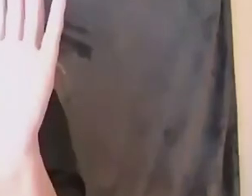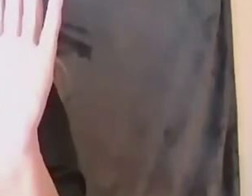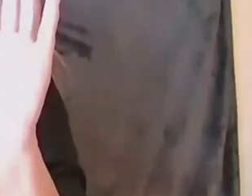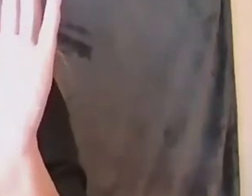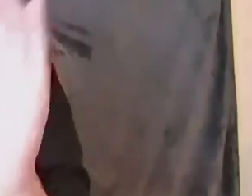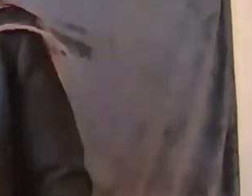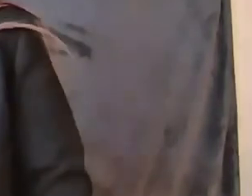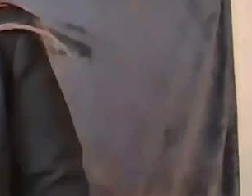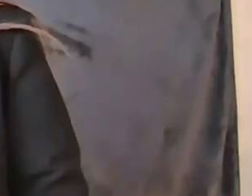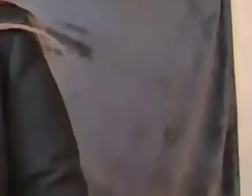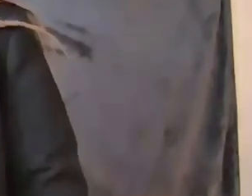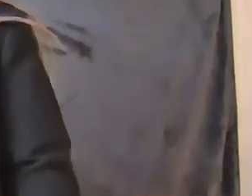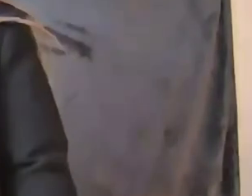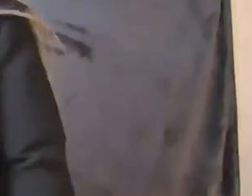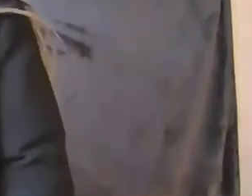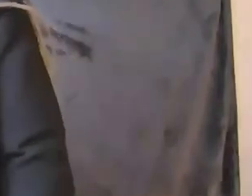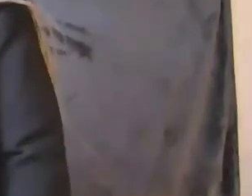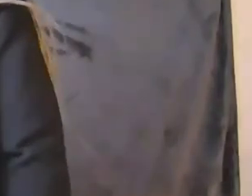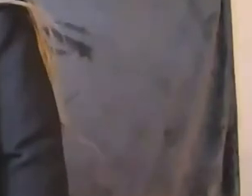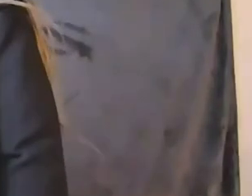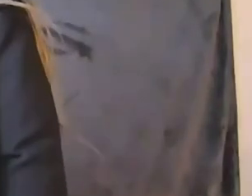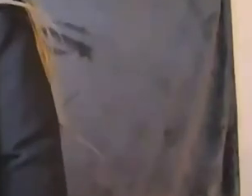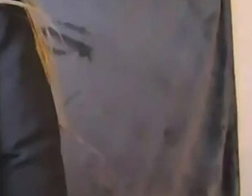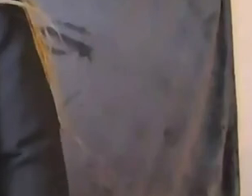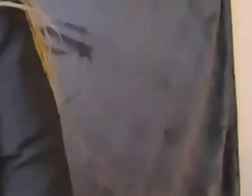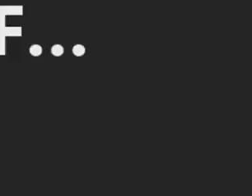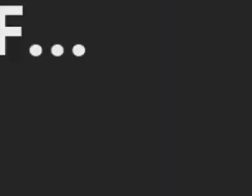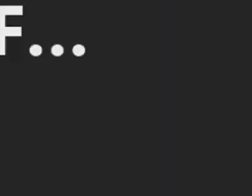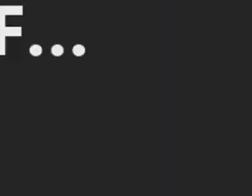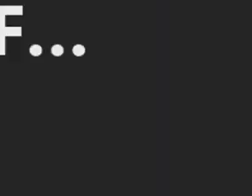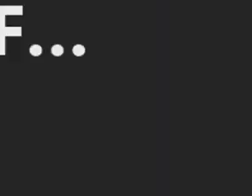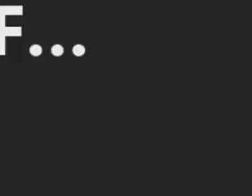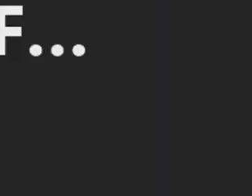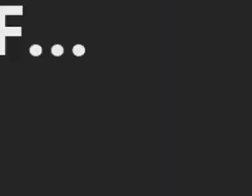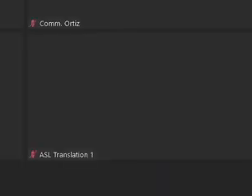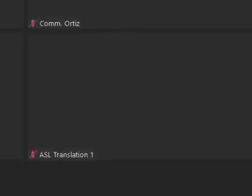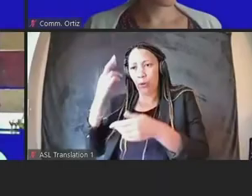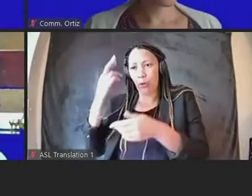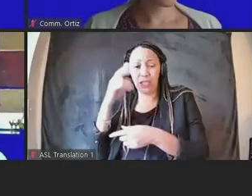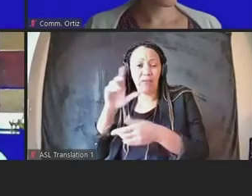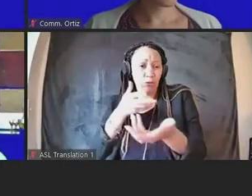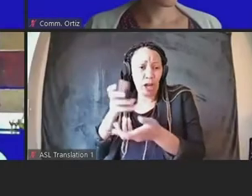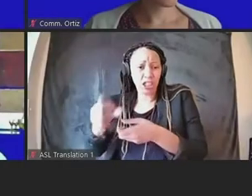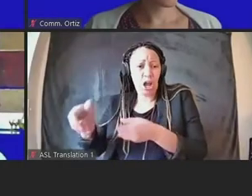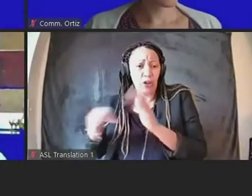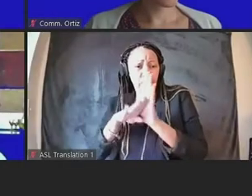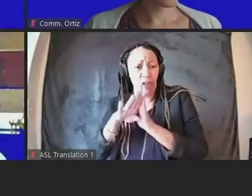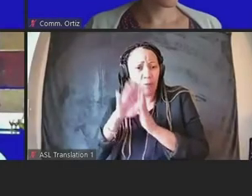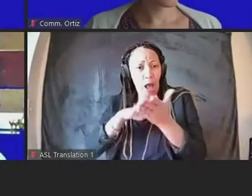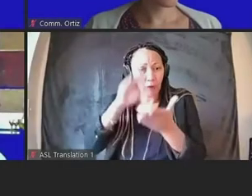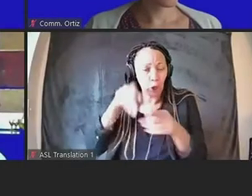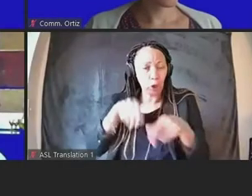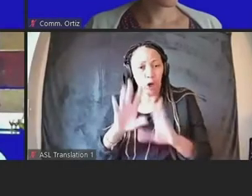Yes, we have offered anything, and they have valid reasons for it. I'm not going to discount their reasons. They had an interaction in another development. I learned when I was at their